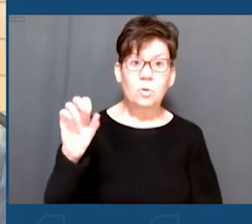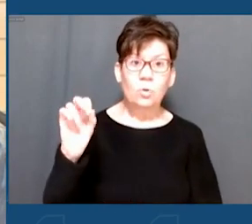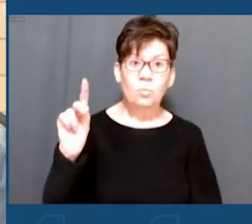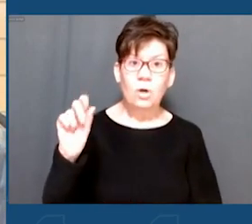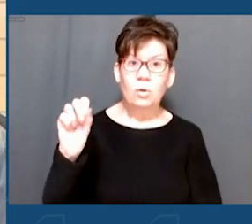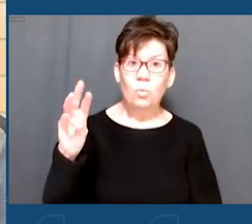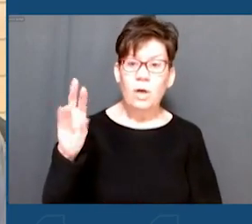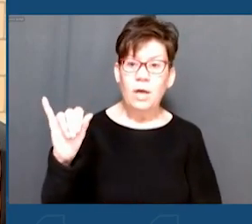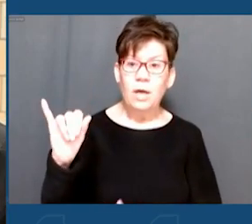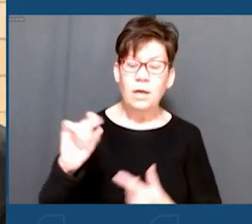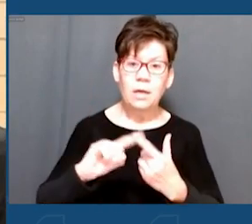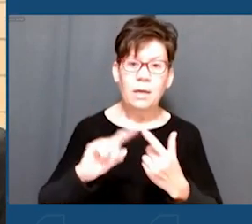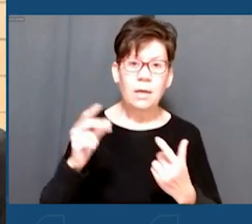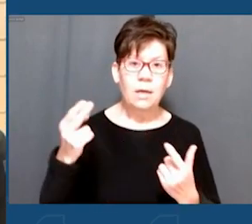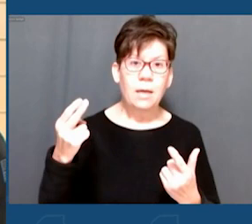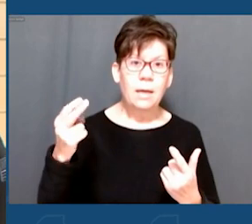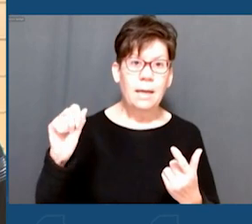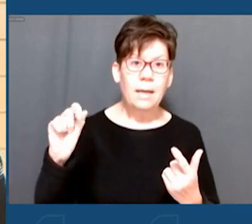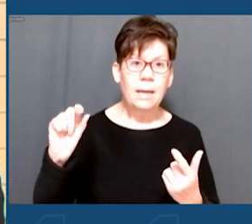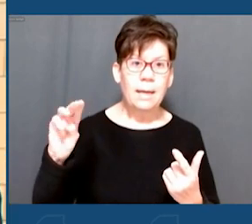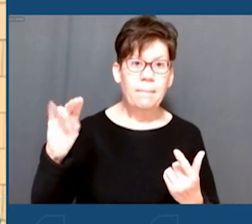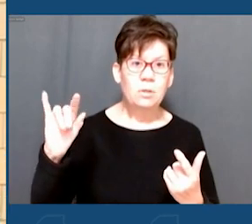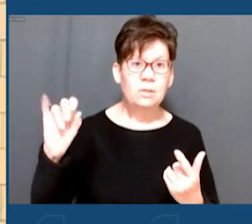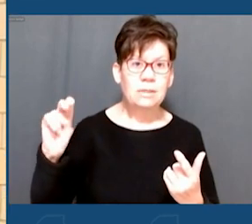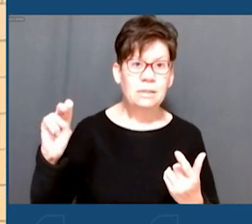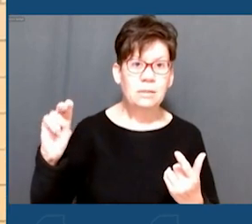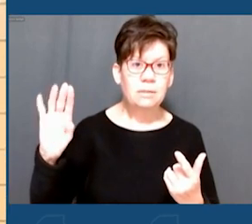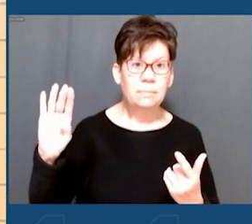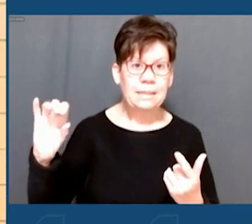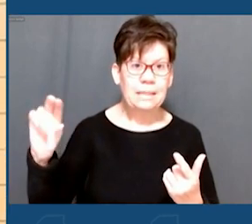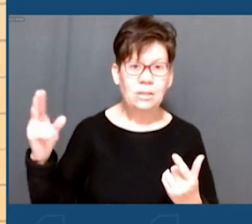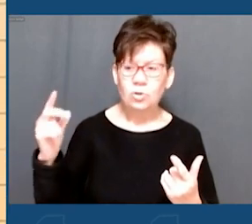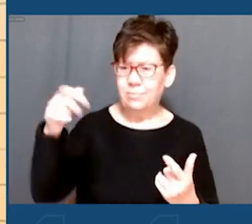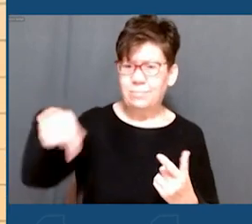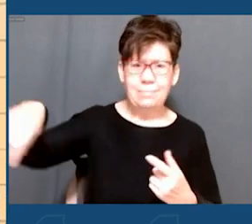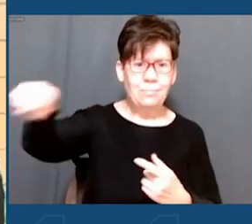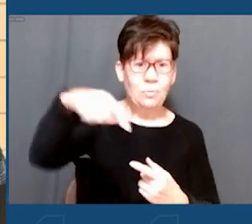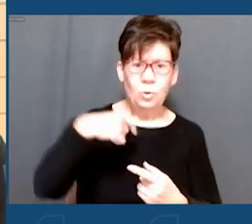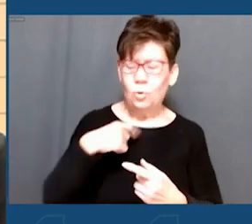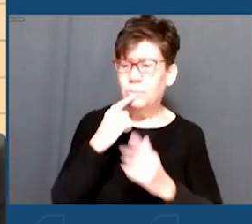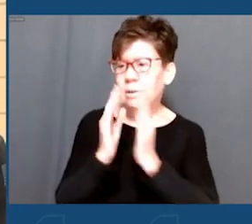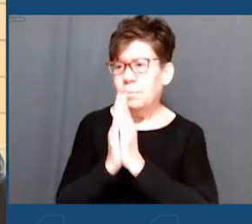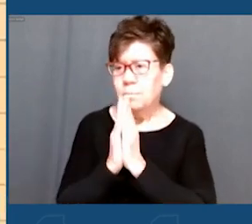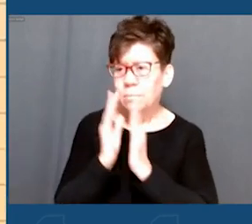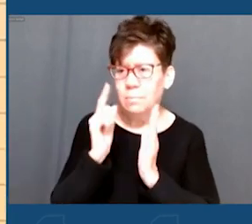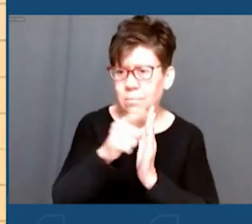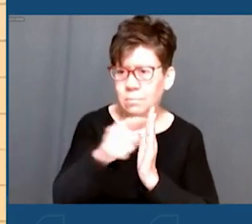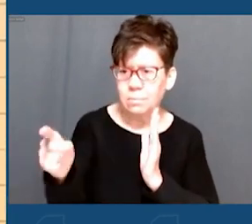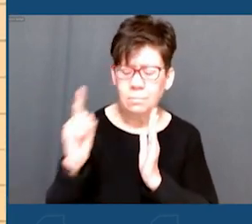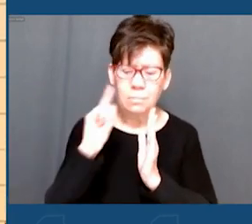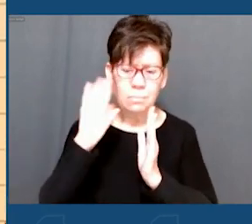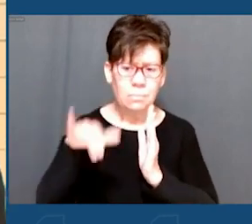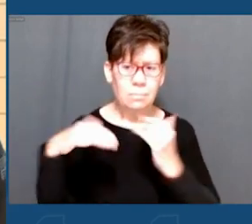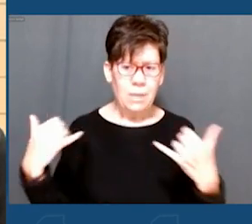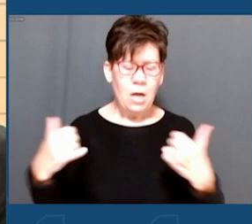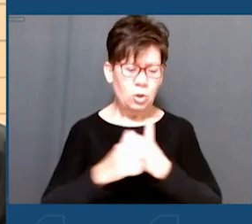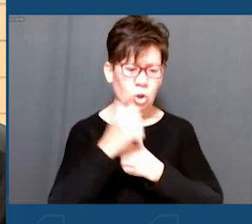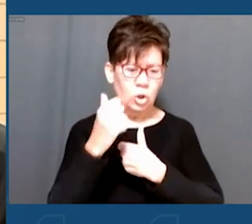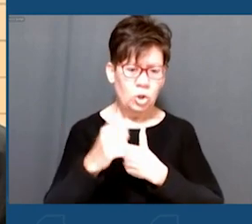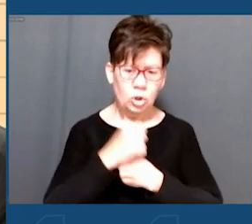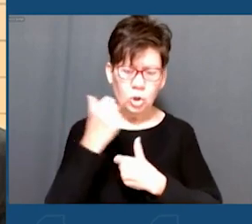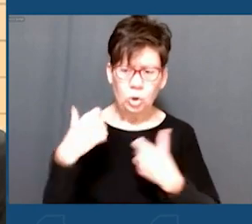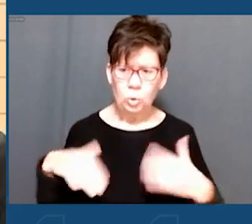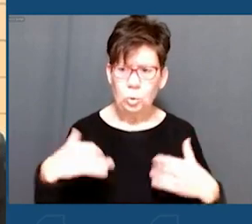Hamilton Beach, that my prayers are with you, and I know it's been such a difficult time During a time like this, we expect to be celebrating